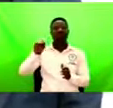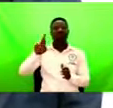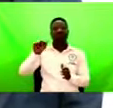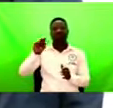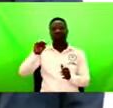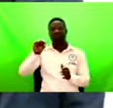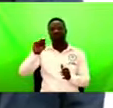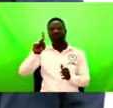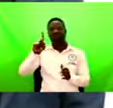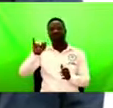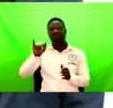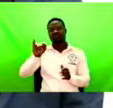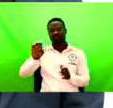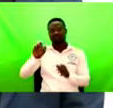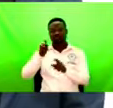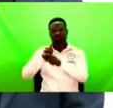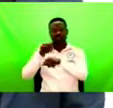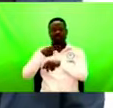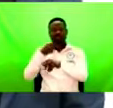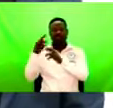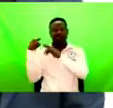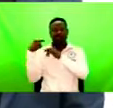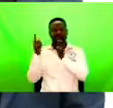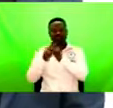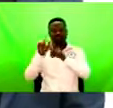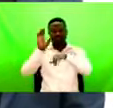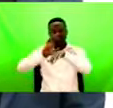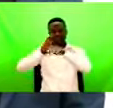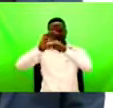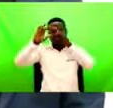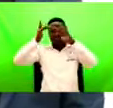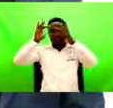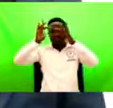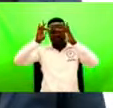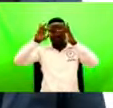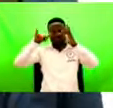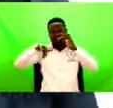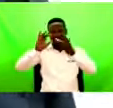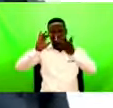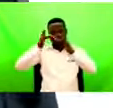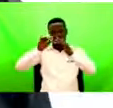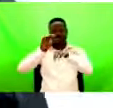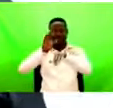the minister in charge of the church in the cloud.